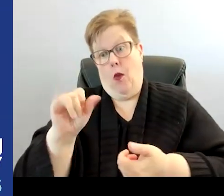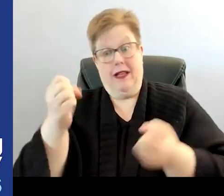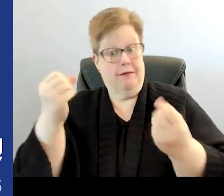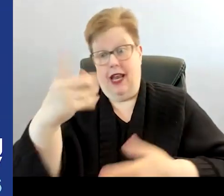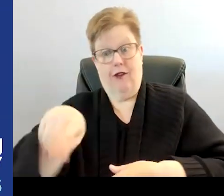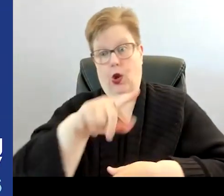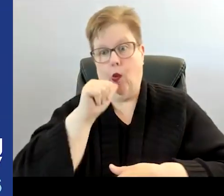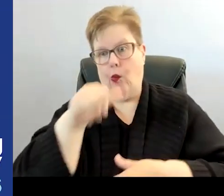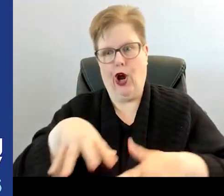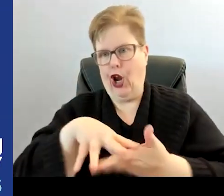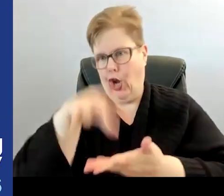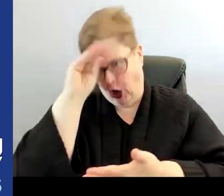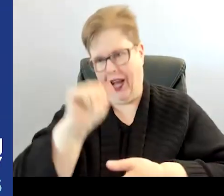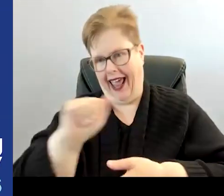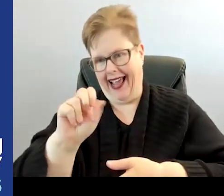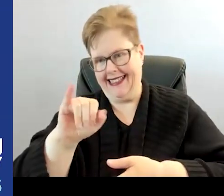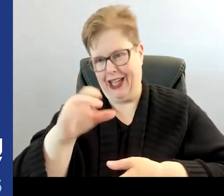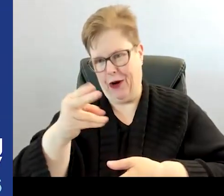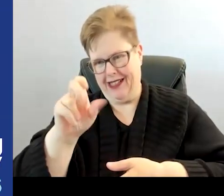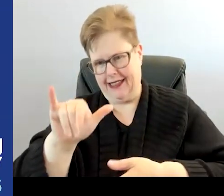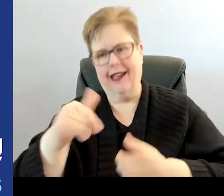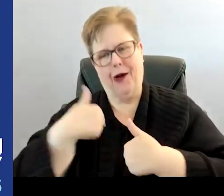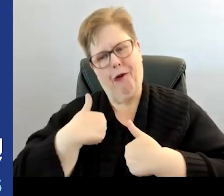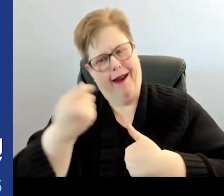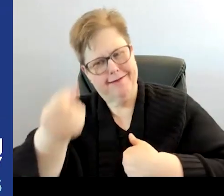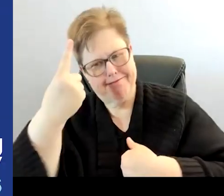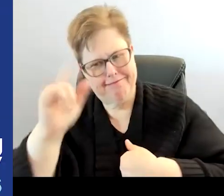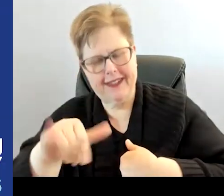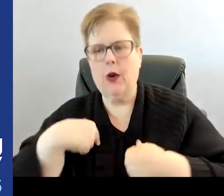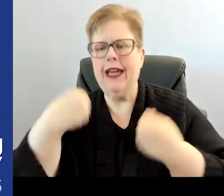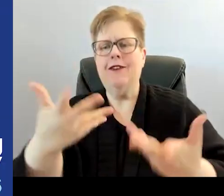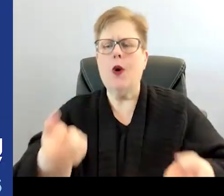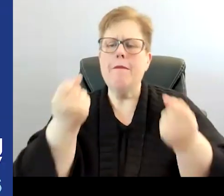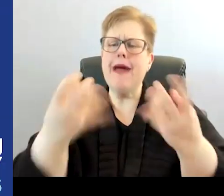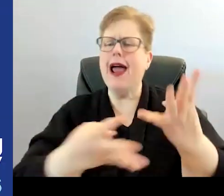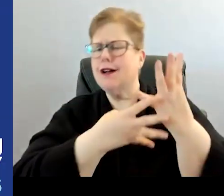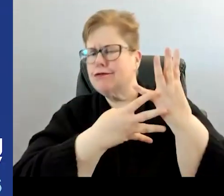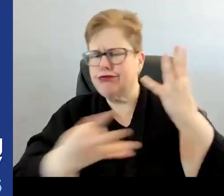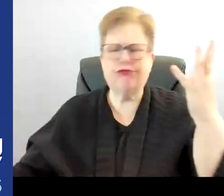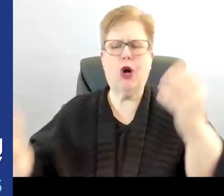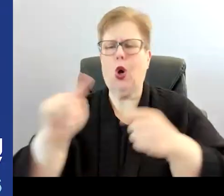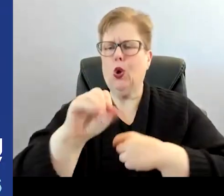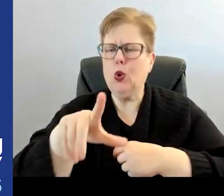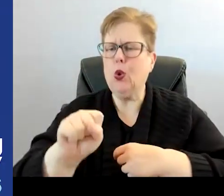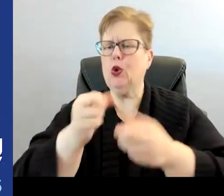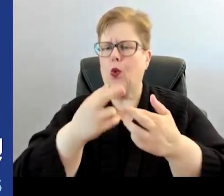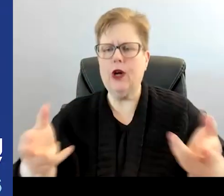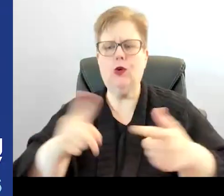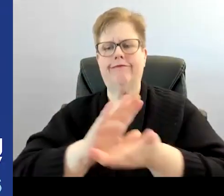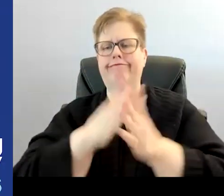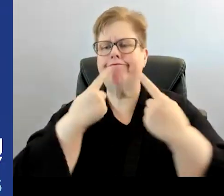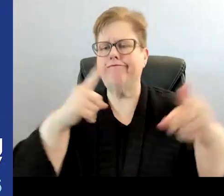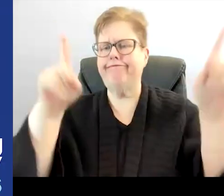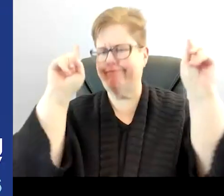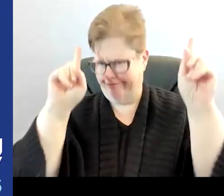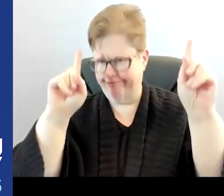learning asynchronously. We recognize that. We want to give you as many tools and resources as possible to help you be as successful